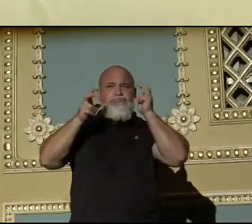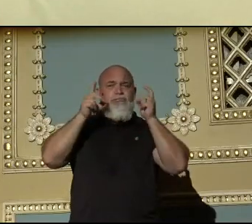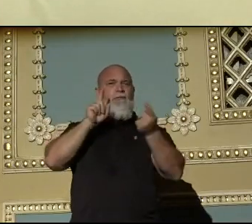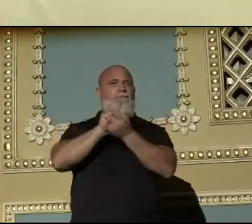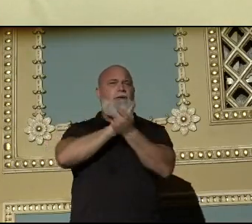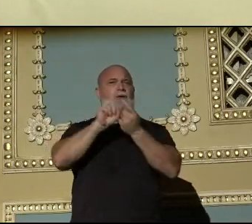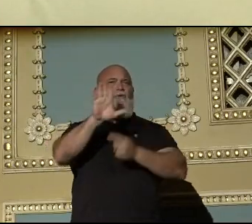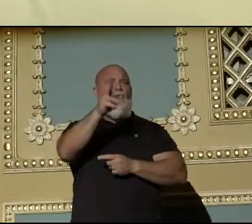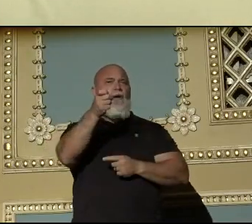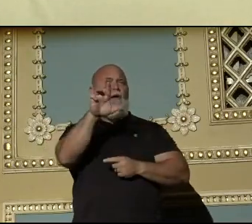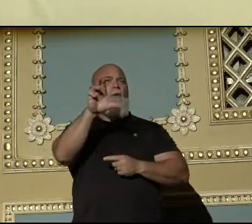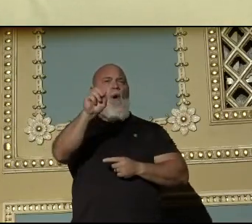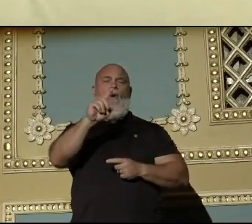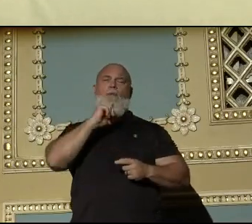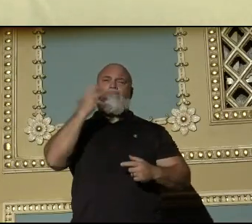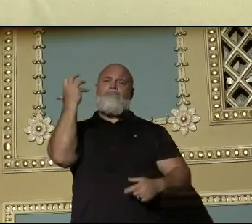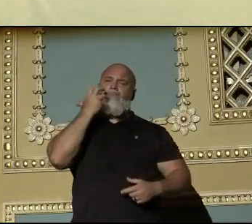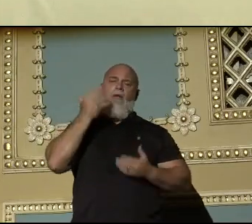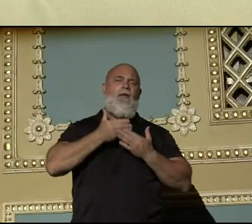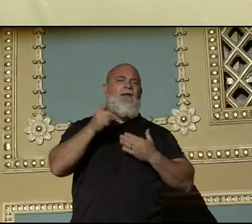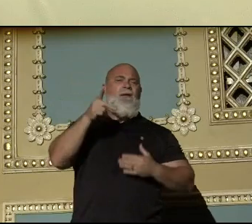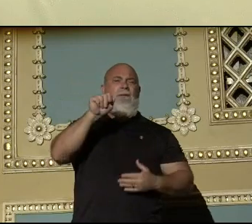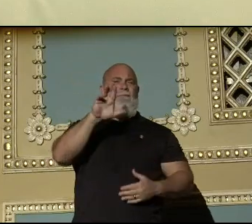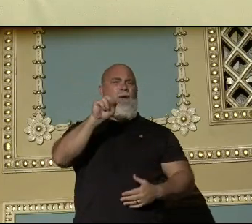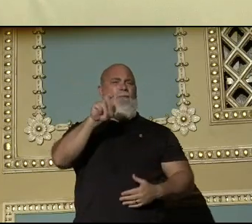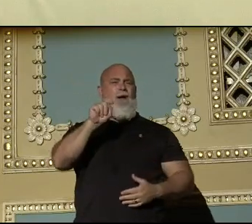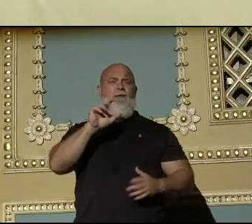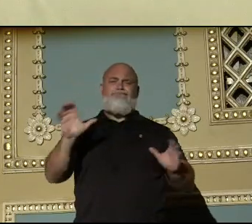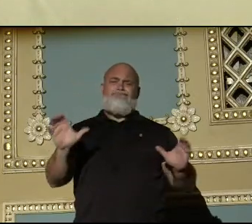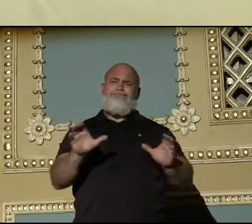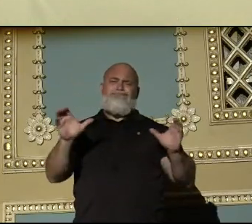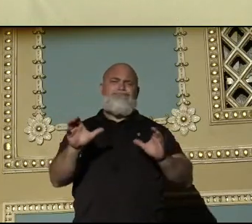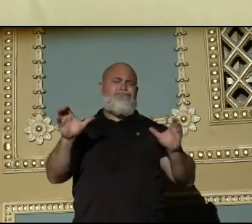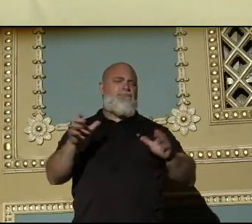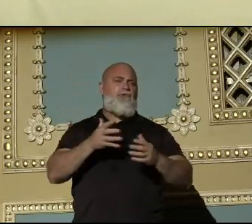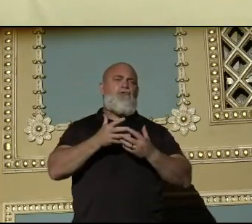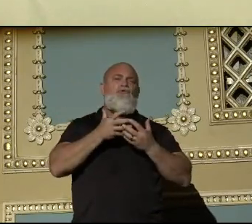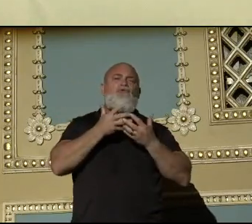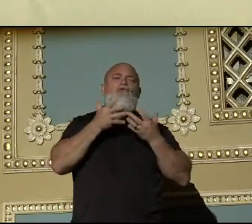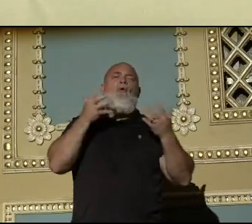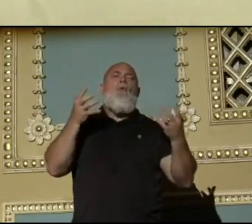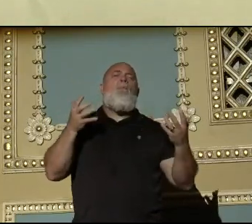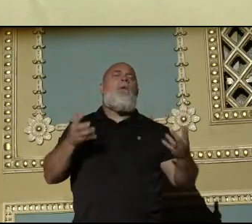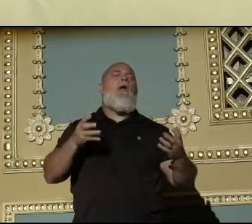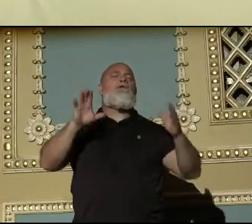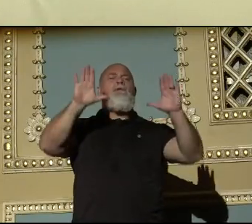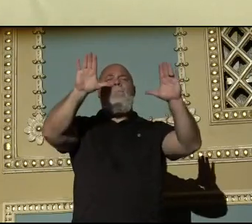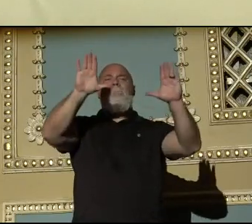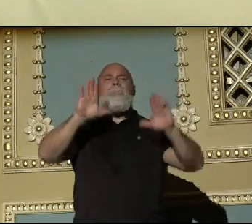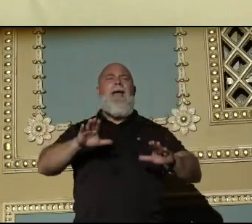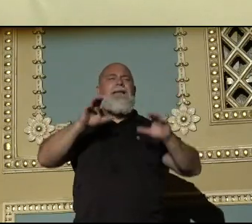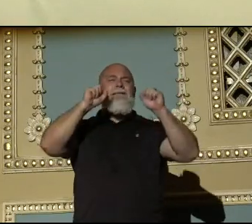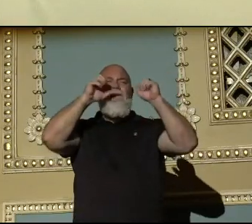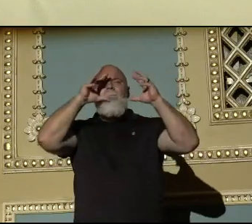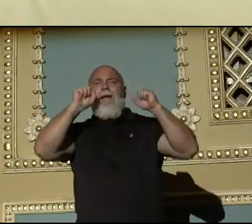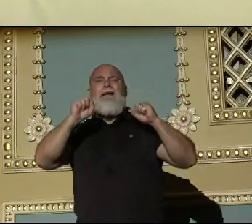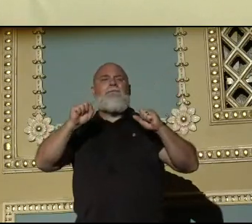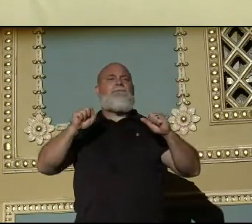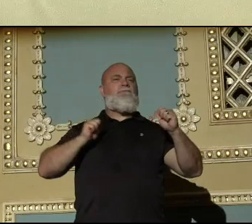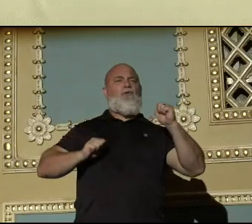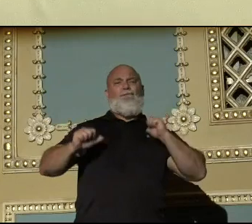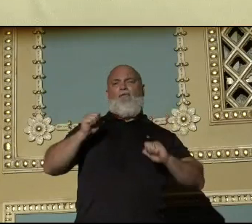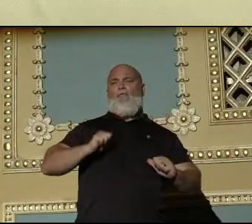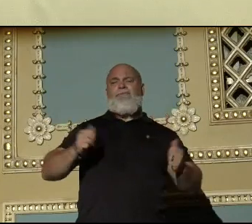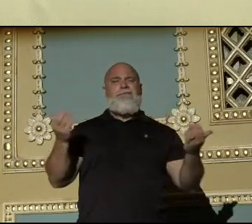incredible thing, and the Paramount does so much to bring so many amazing acts, whether